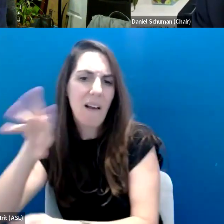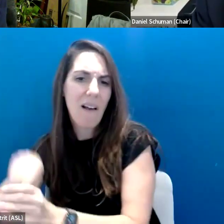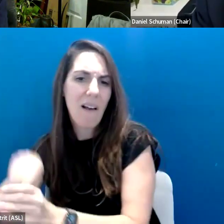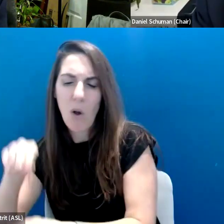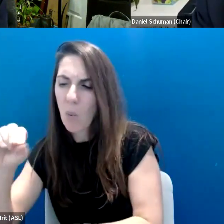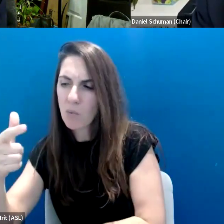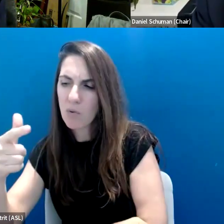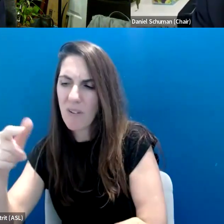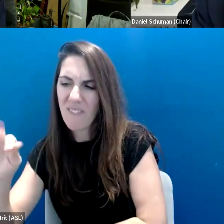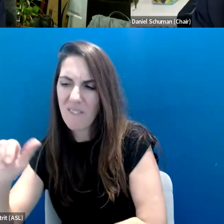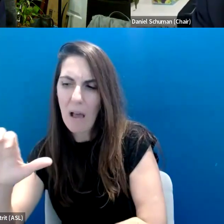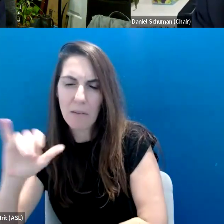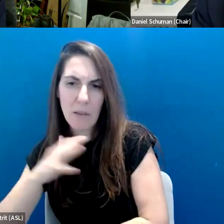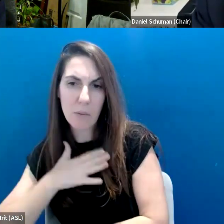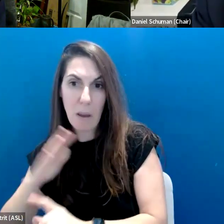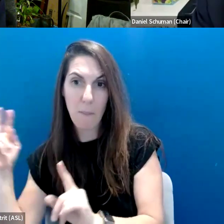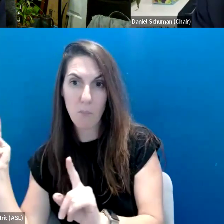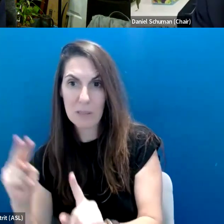my perspective.